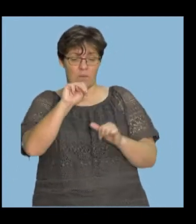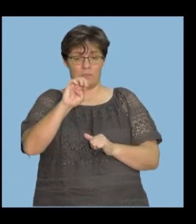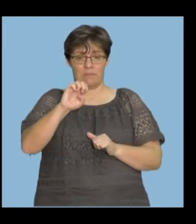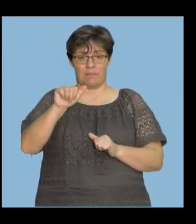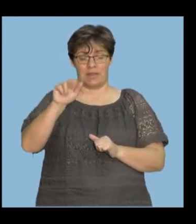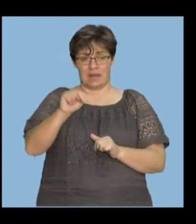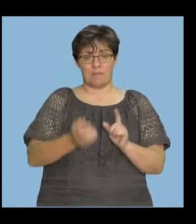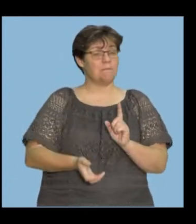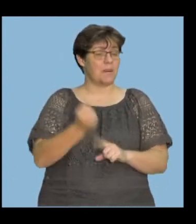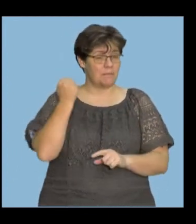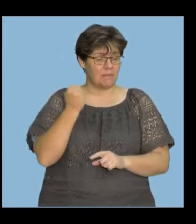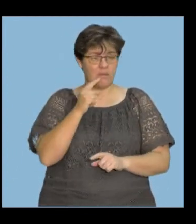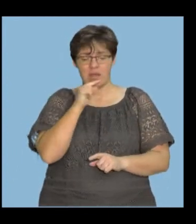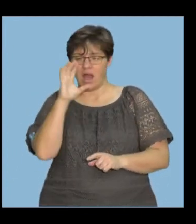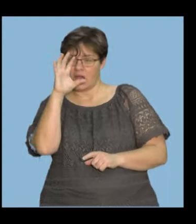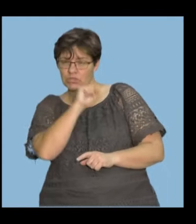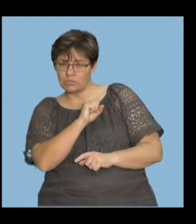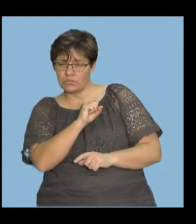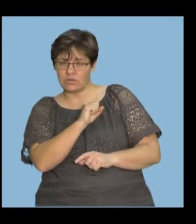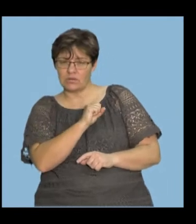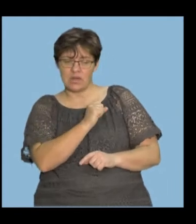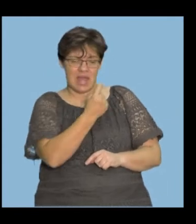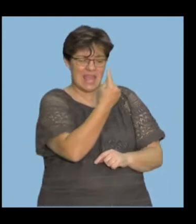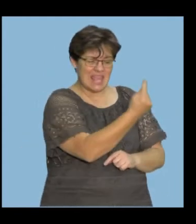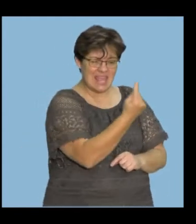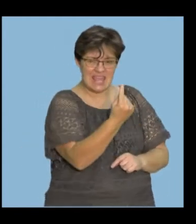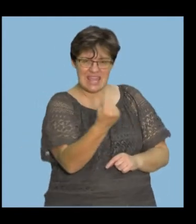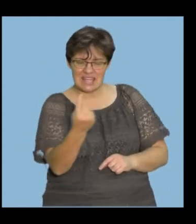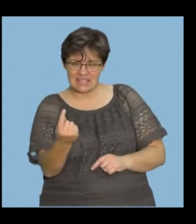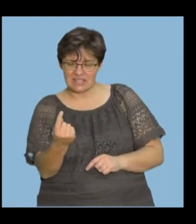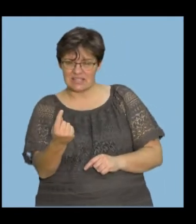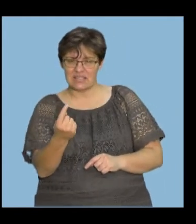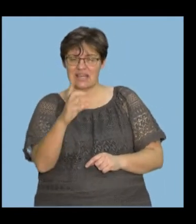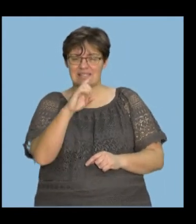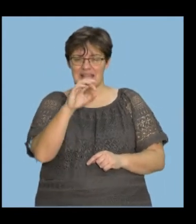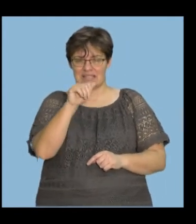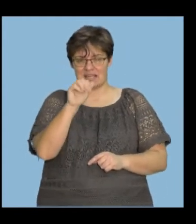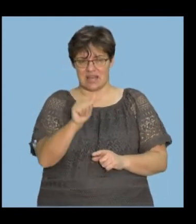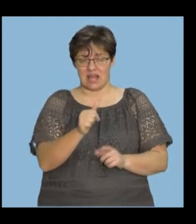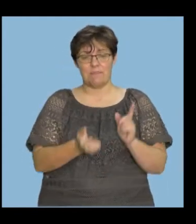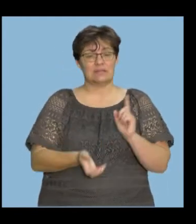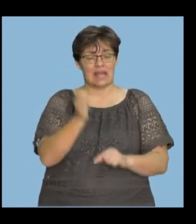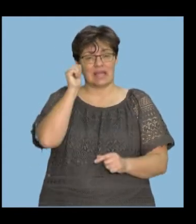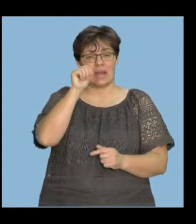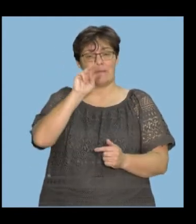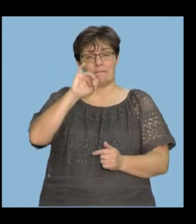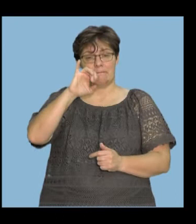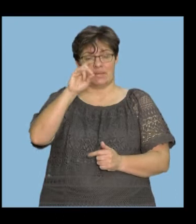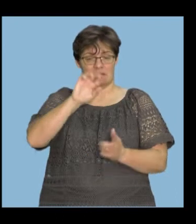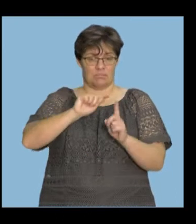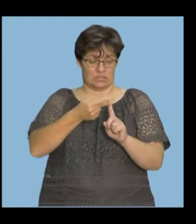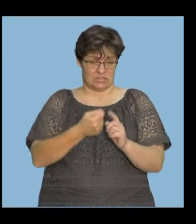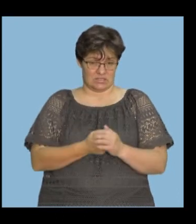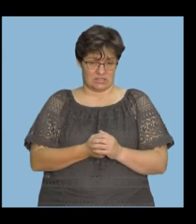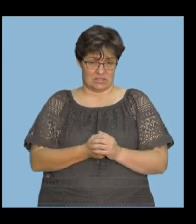be obtained by assuming that each of the raw data takes the midpoint values